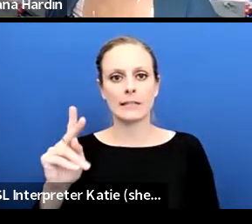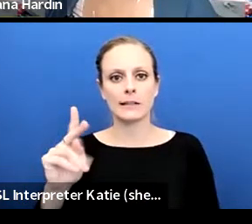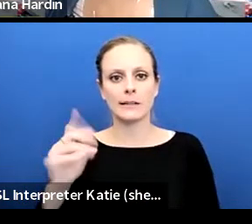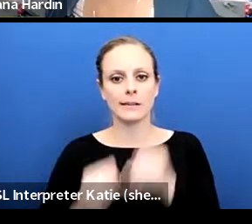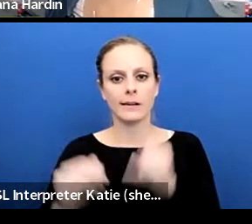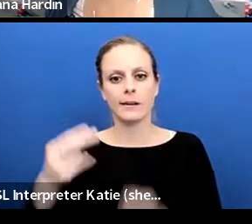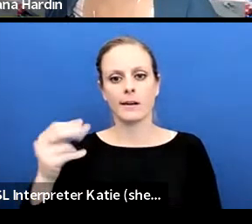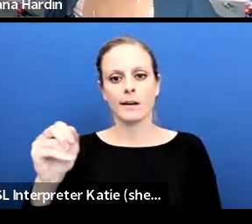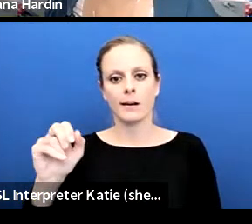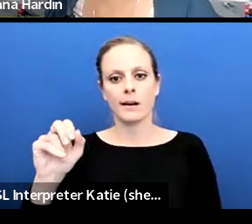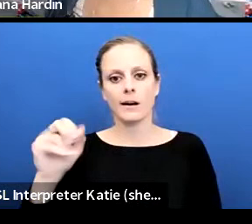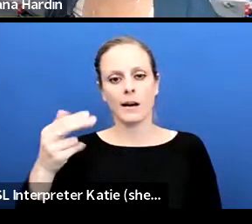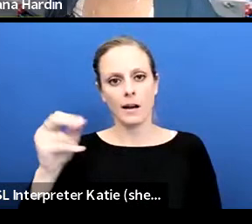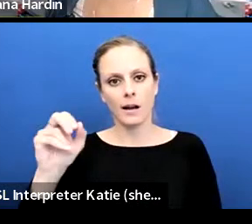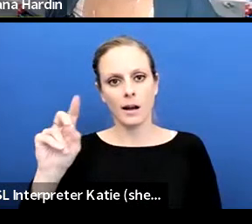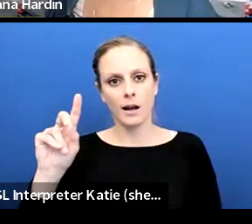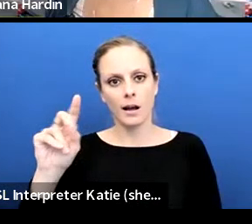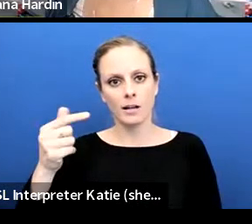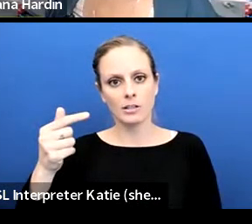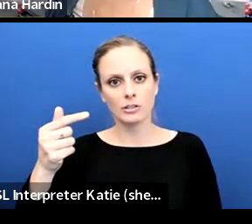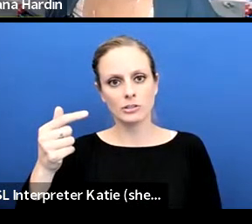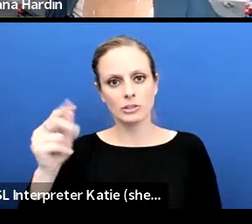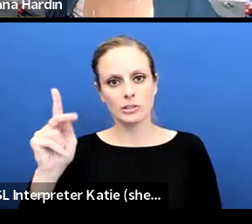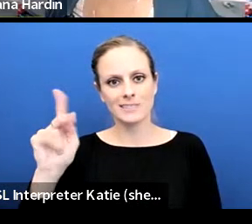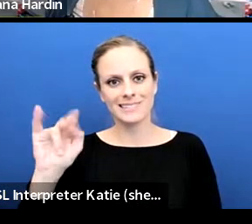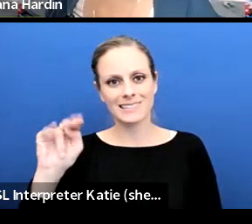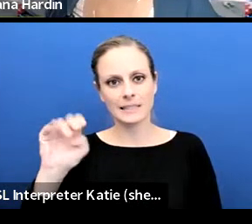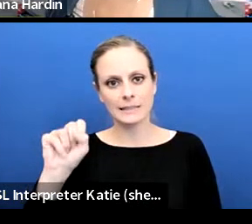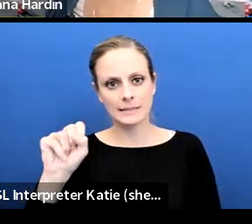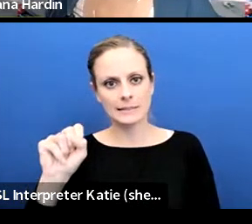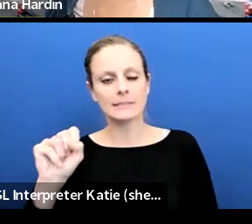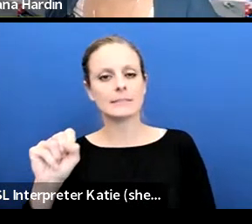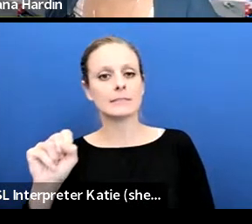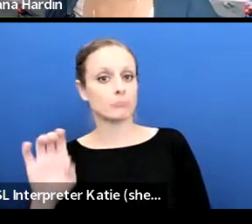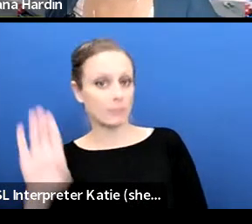All right, Rick, you have the floor. So just unmute yourself.